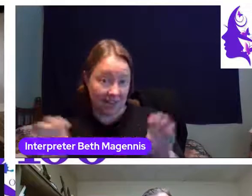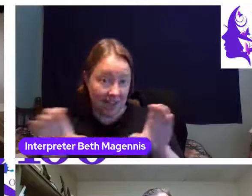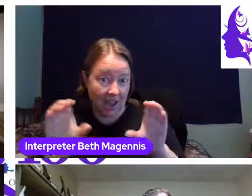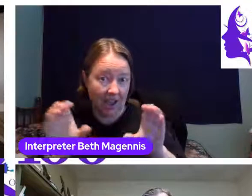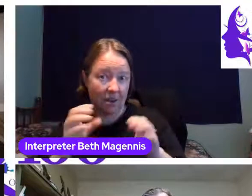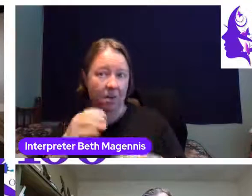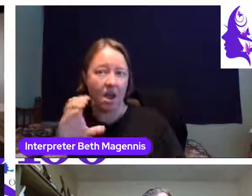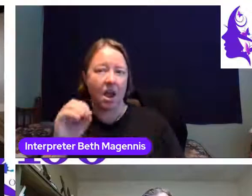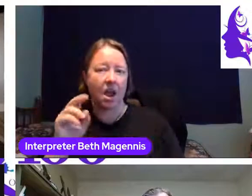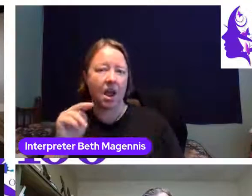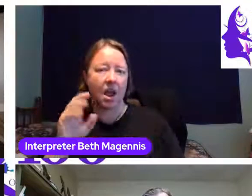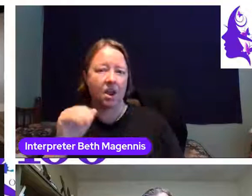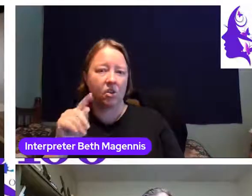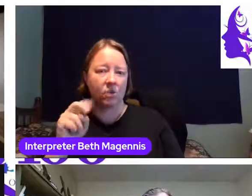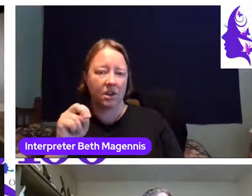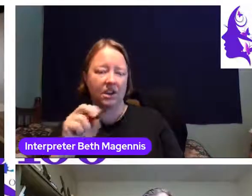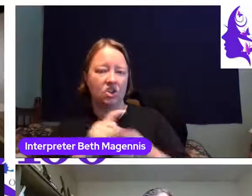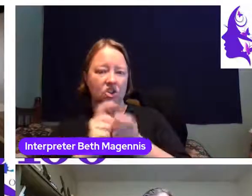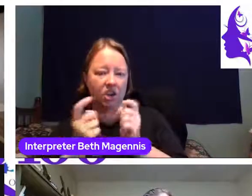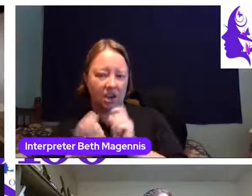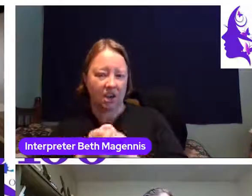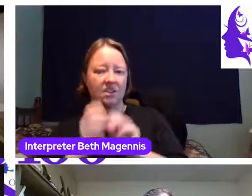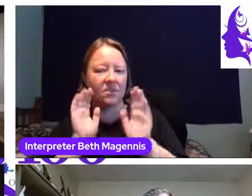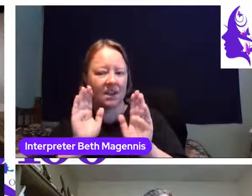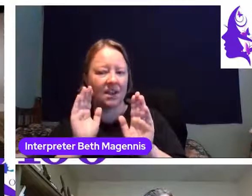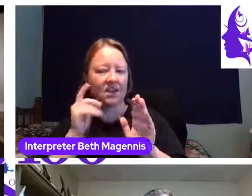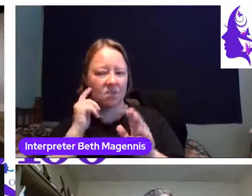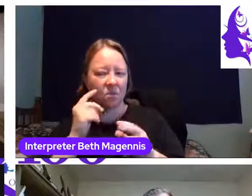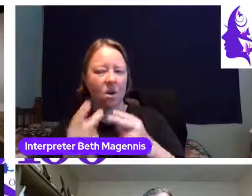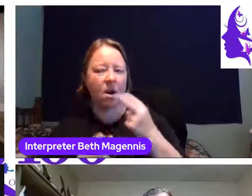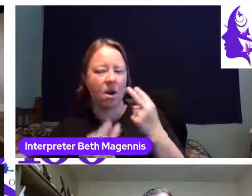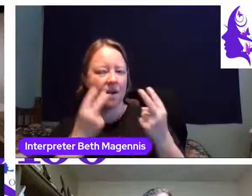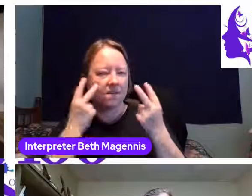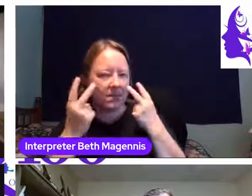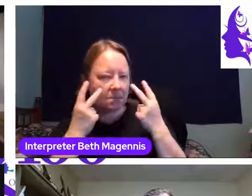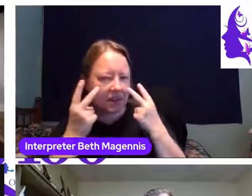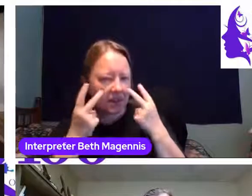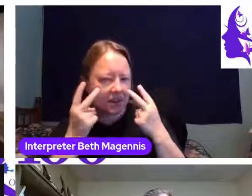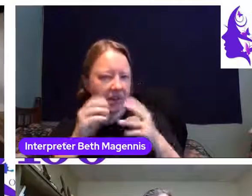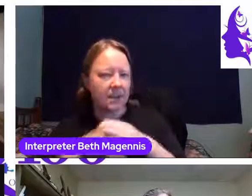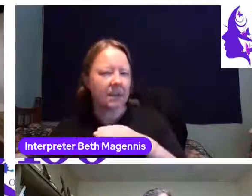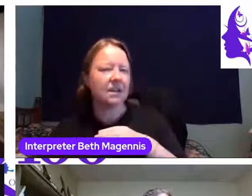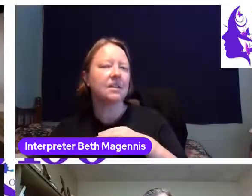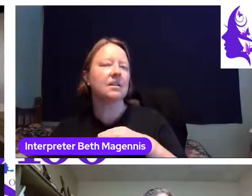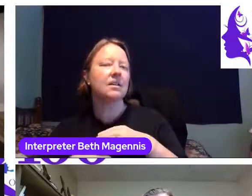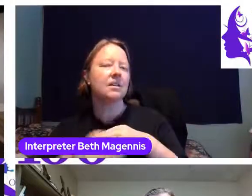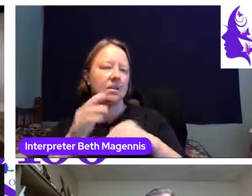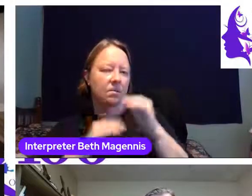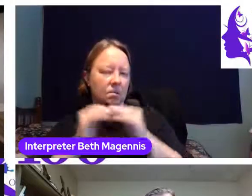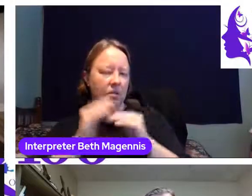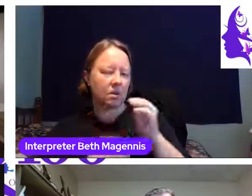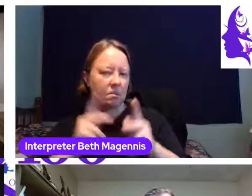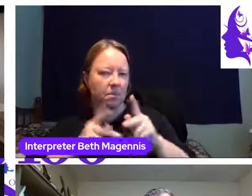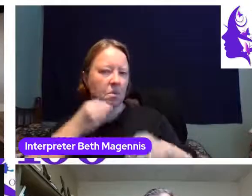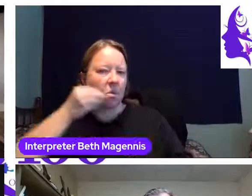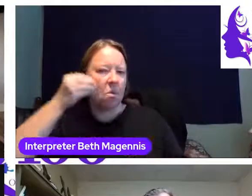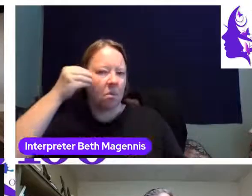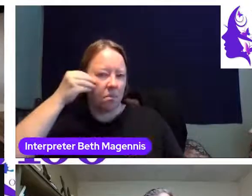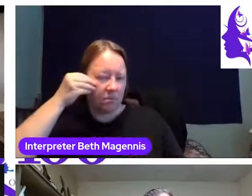is fantastic on the issue of visitability in residential construction. So